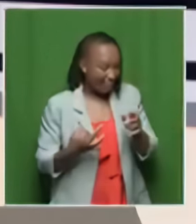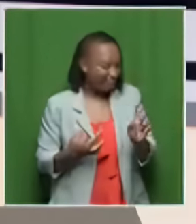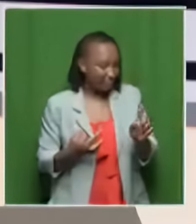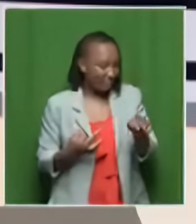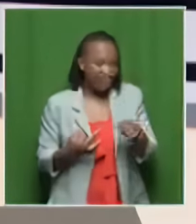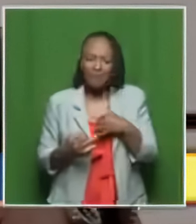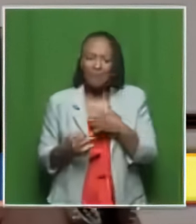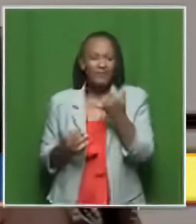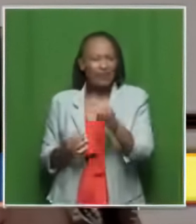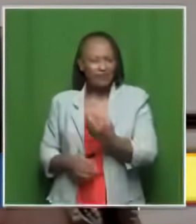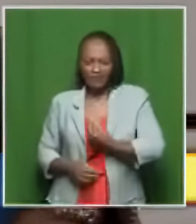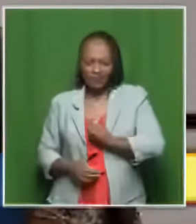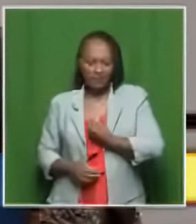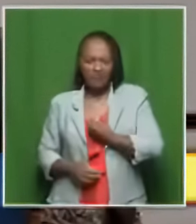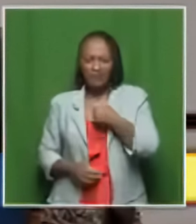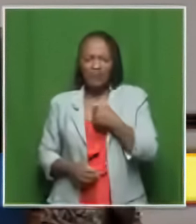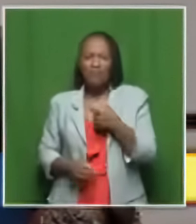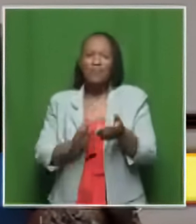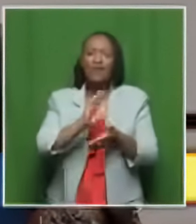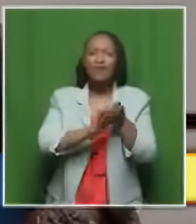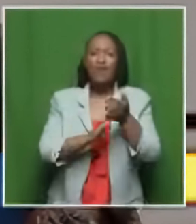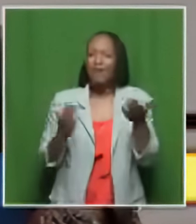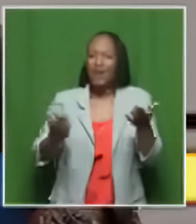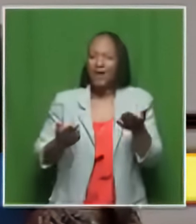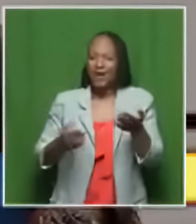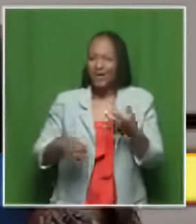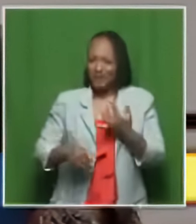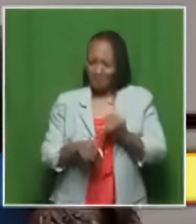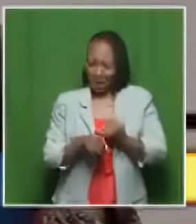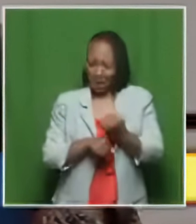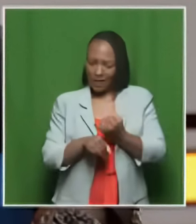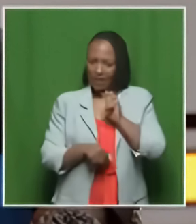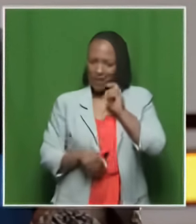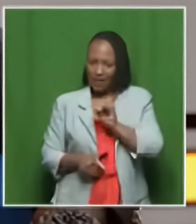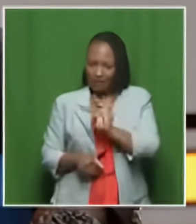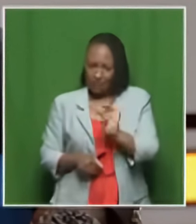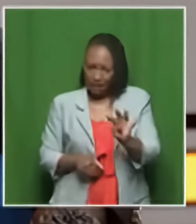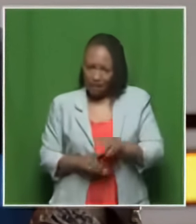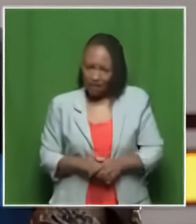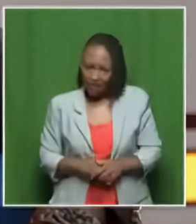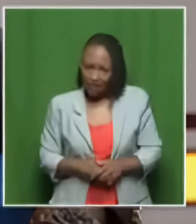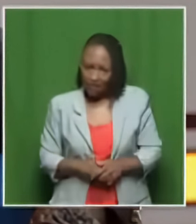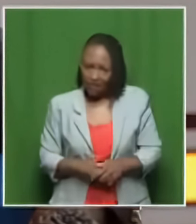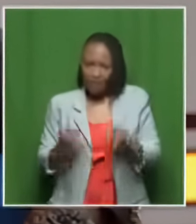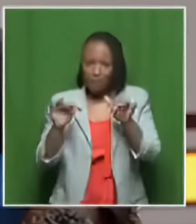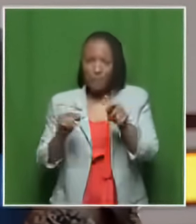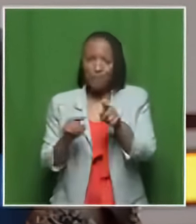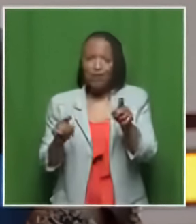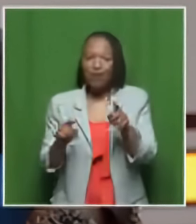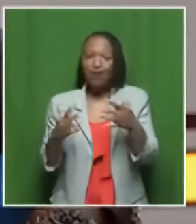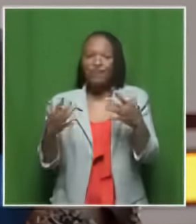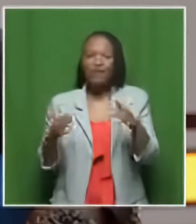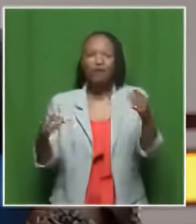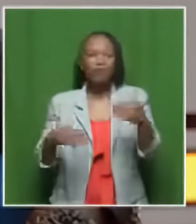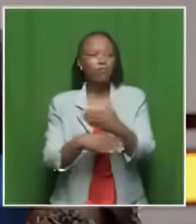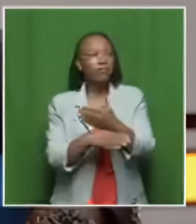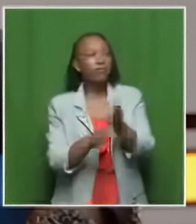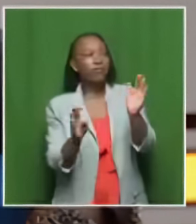it. I'm still very young. Where must I go at this age? 44. When people are loitering around